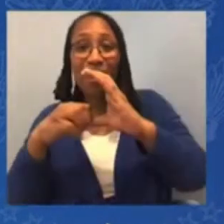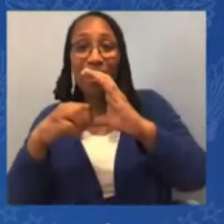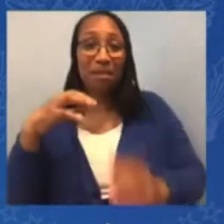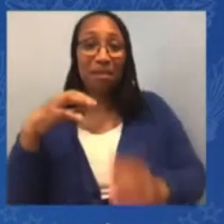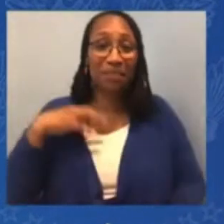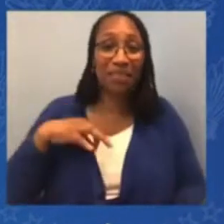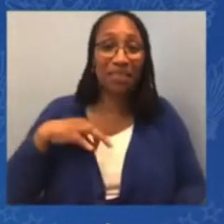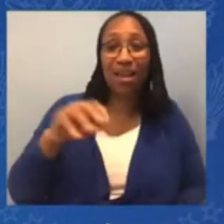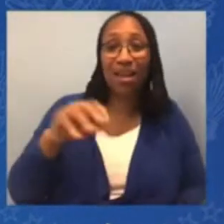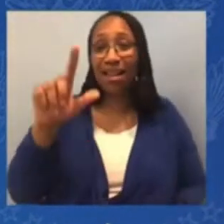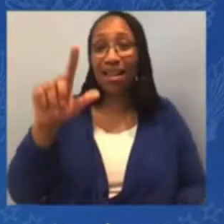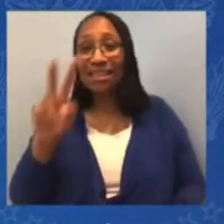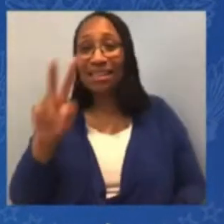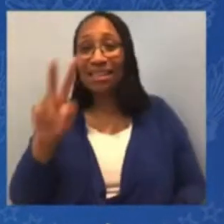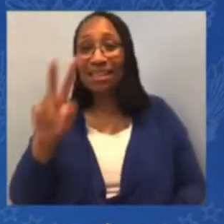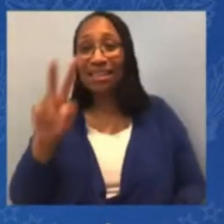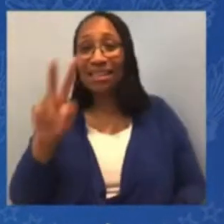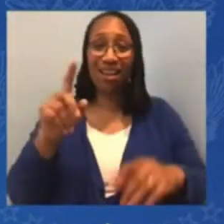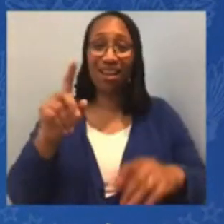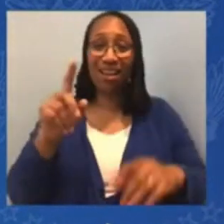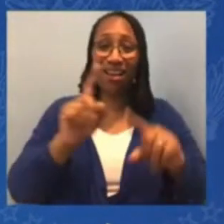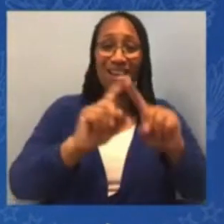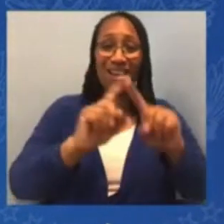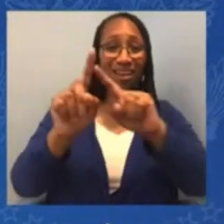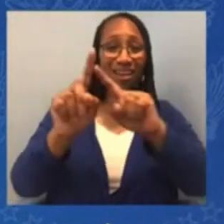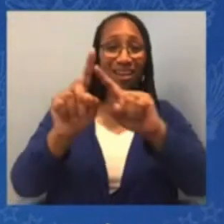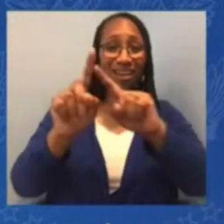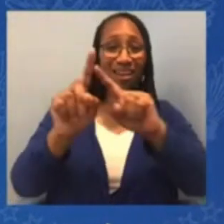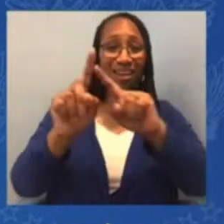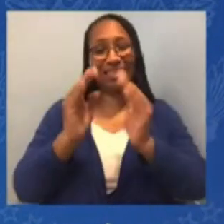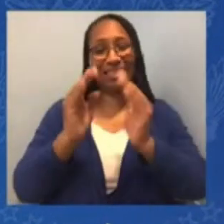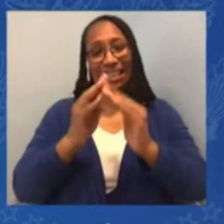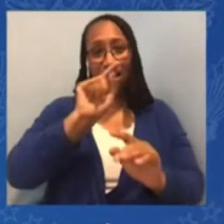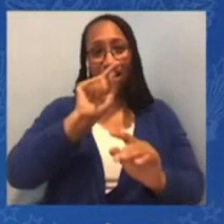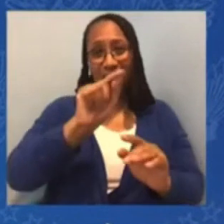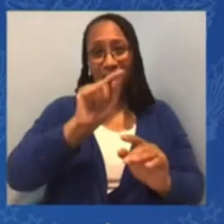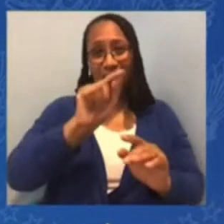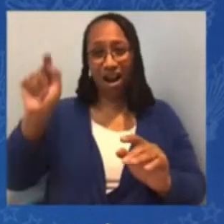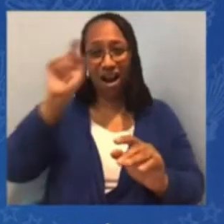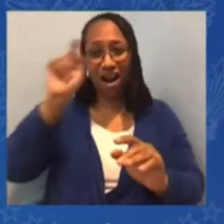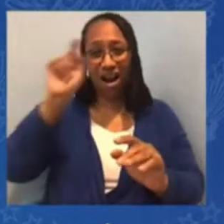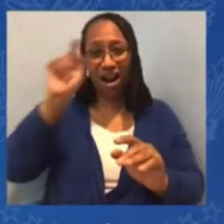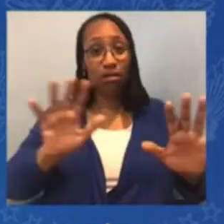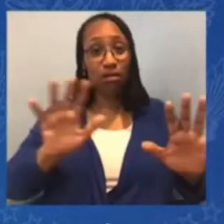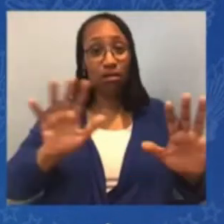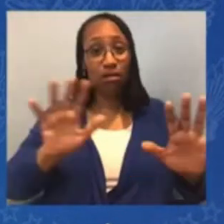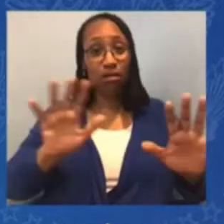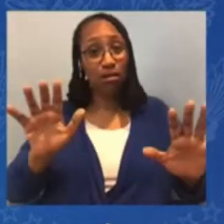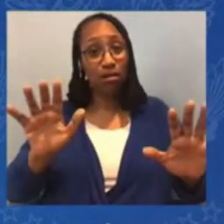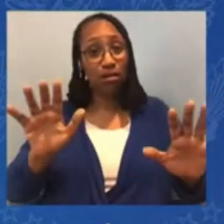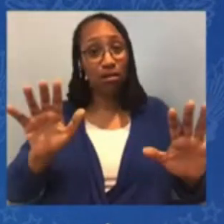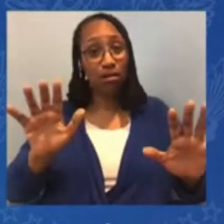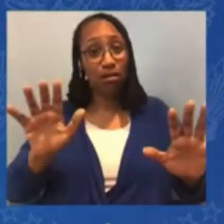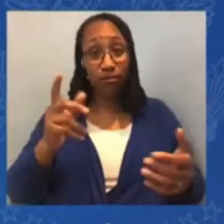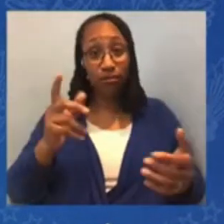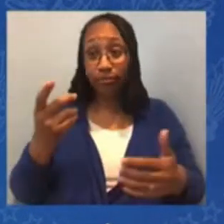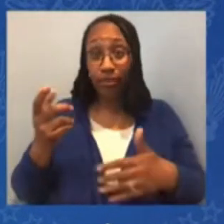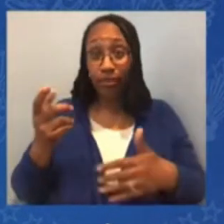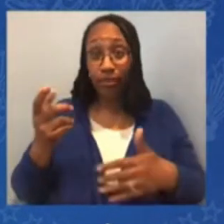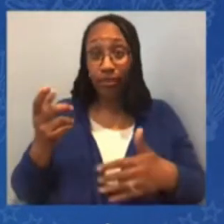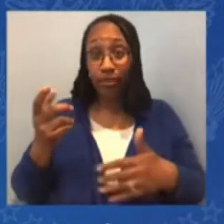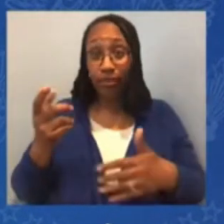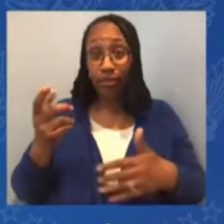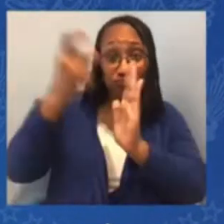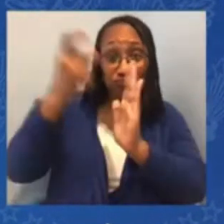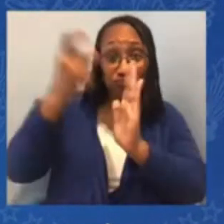places that never make the headlines. I've never forgotten them, and I never will forget